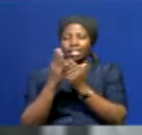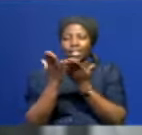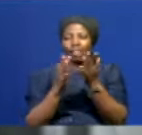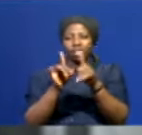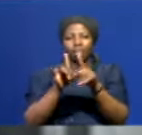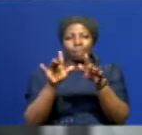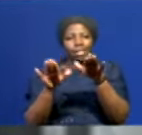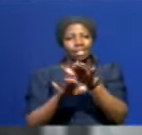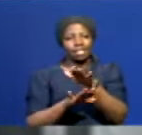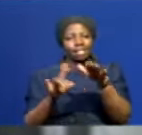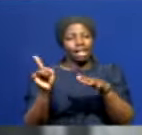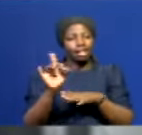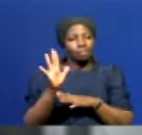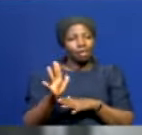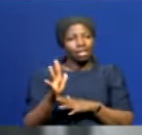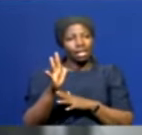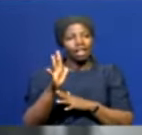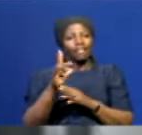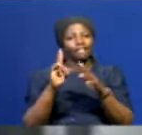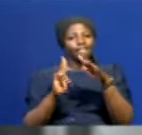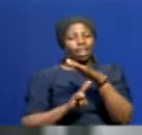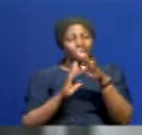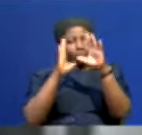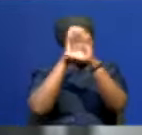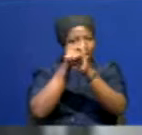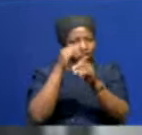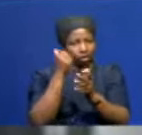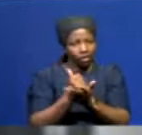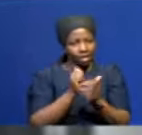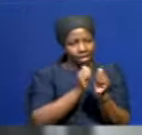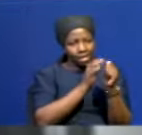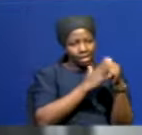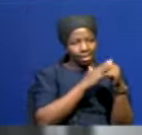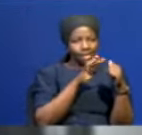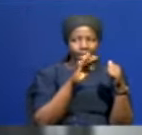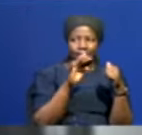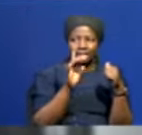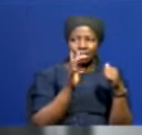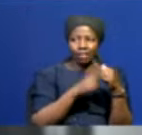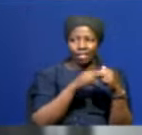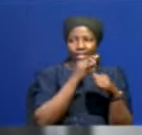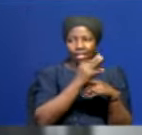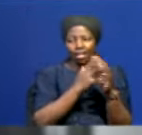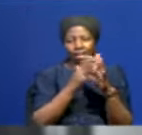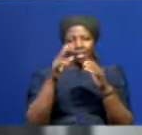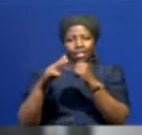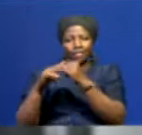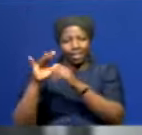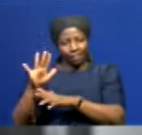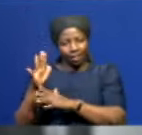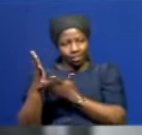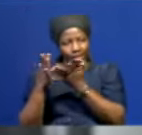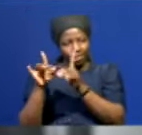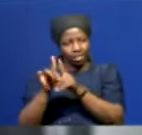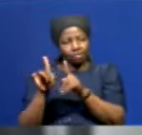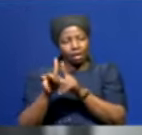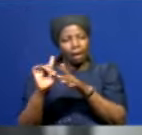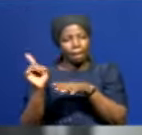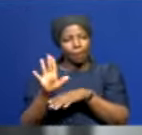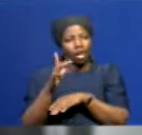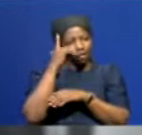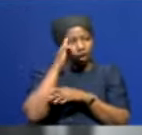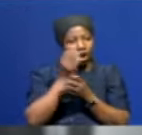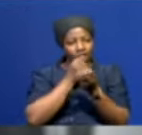President's office. In 1973 to 1975, he served as Minister for Information and Broadcasting.